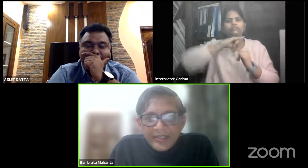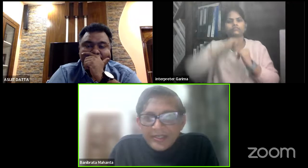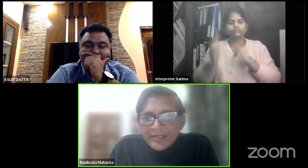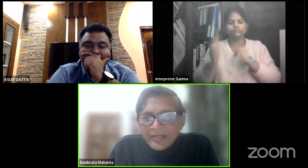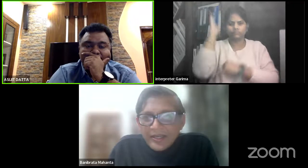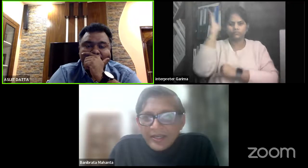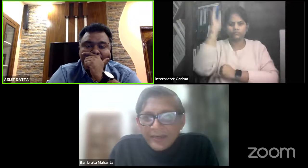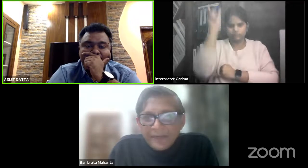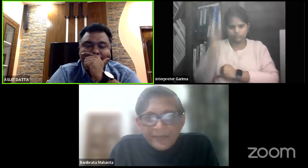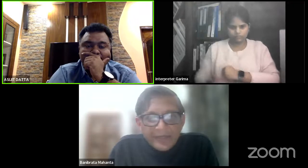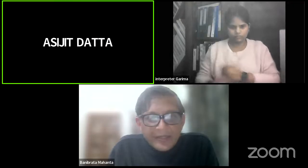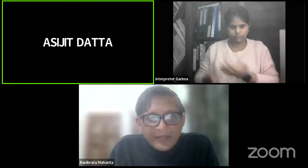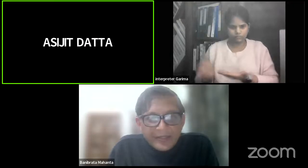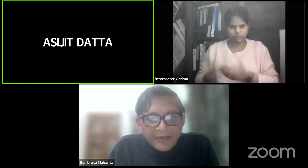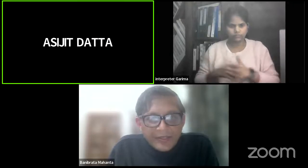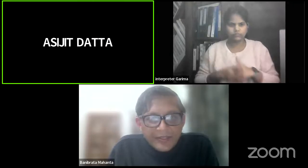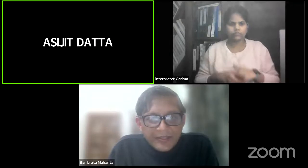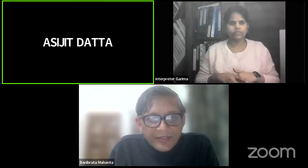day,